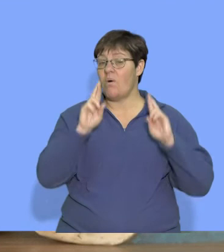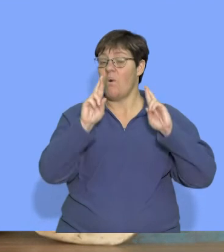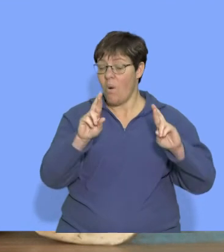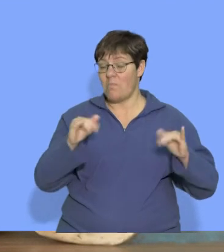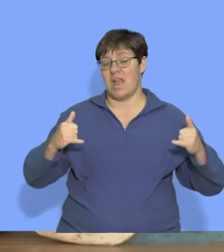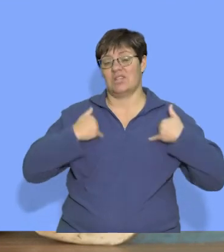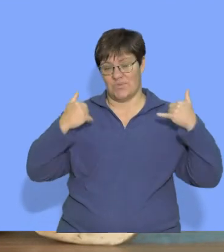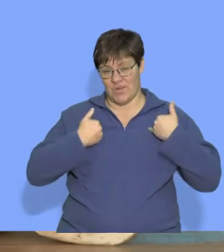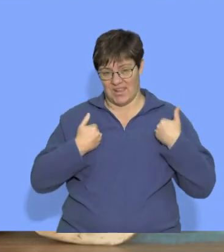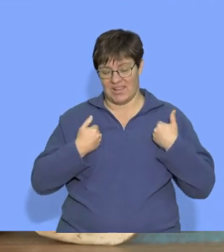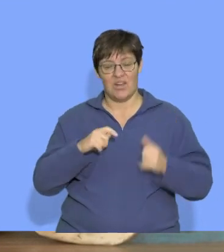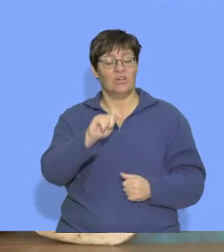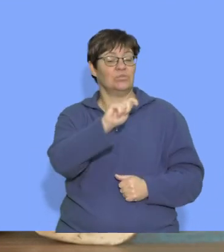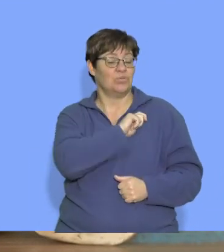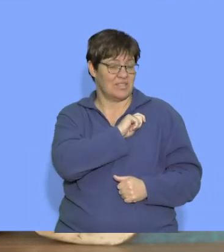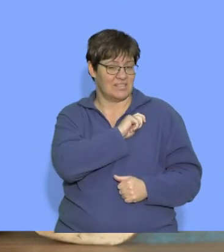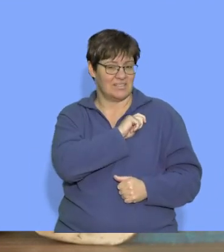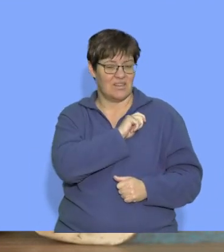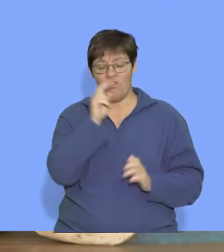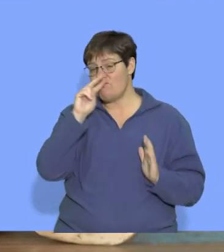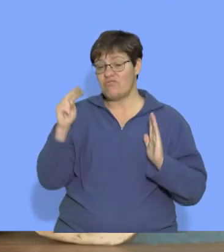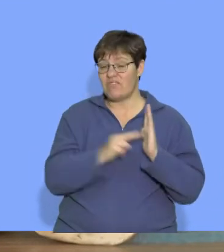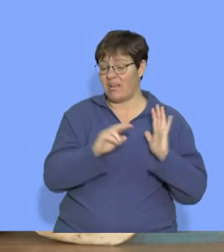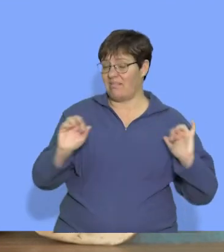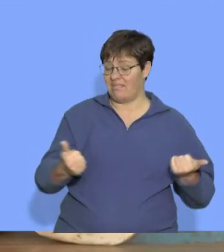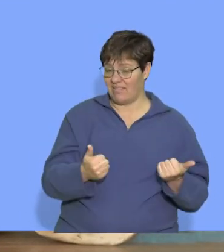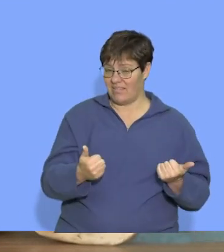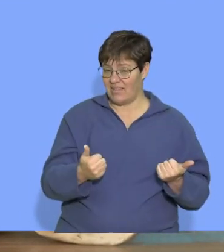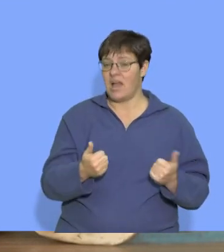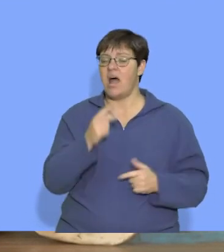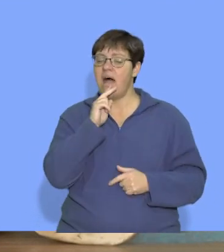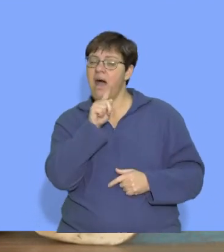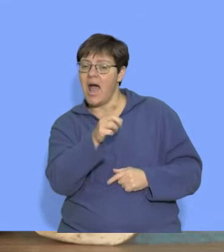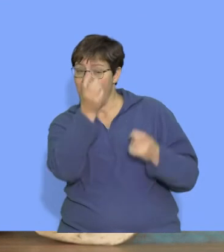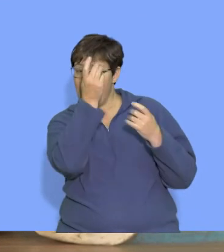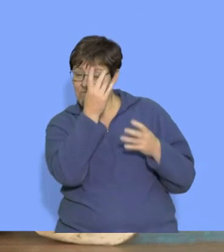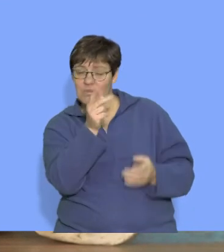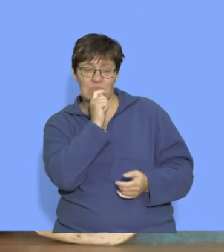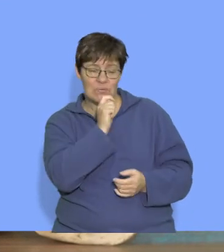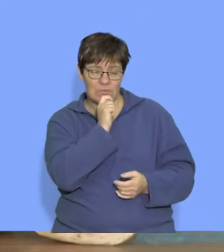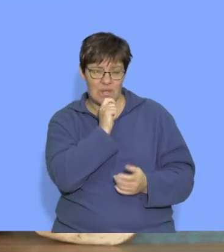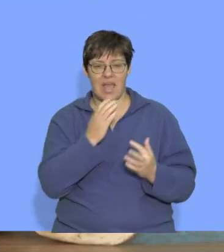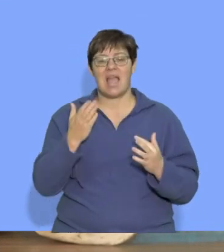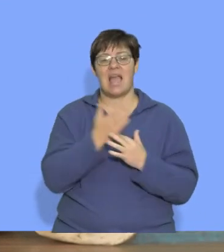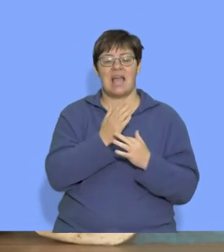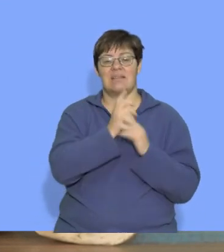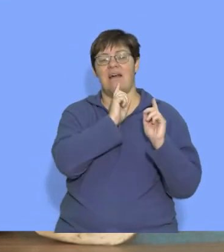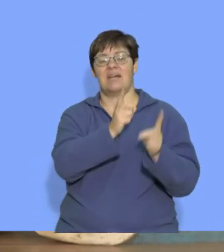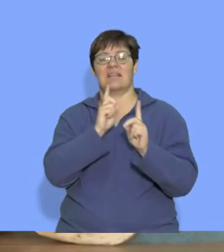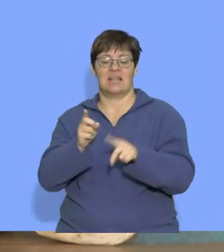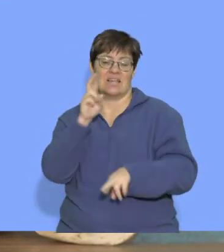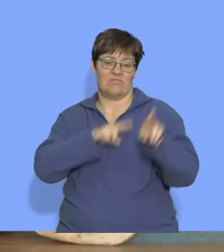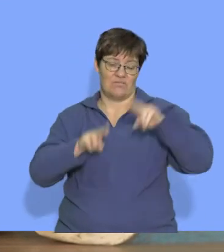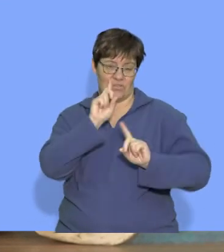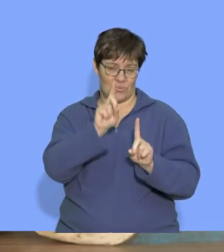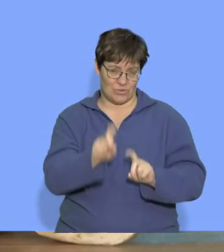So guys, I hope that you've enjoyed the engagement. Trust that you go back, reflect on what we've done, and then use this information to be able to